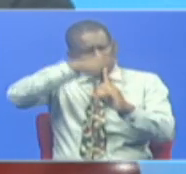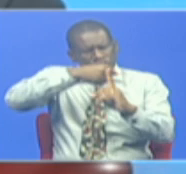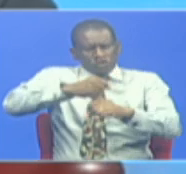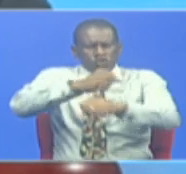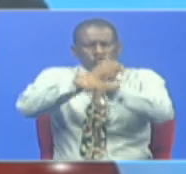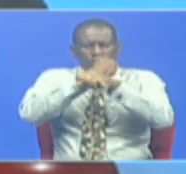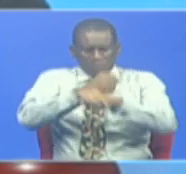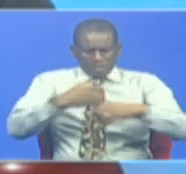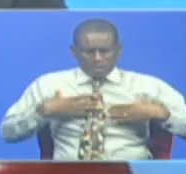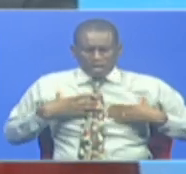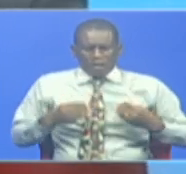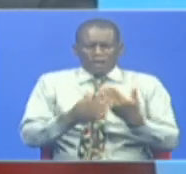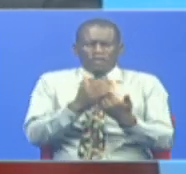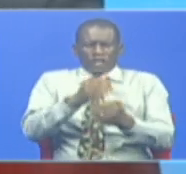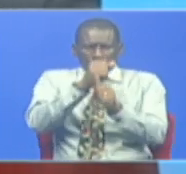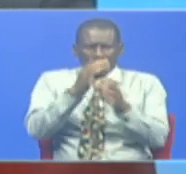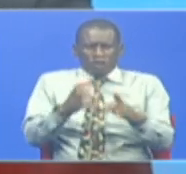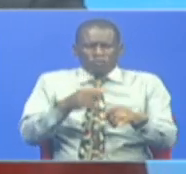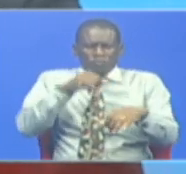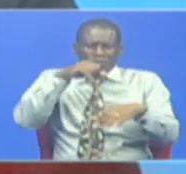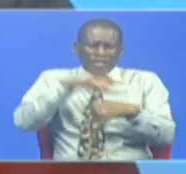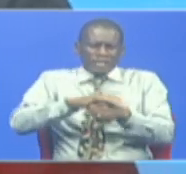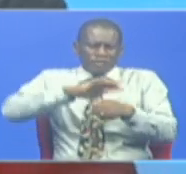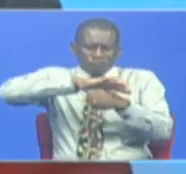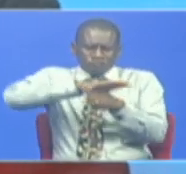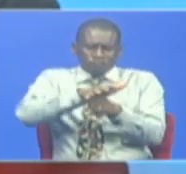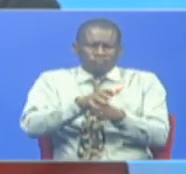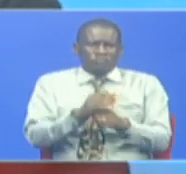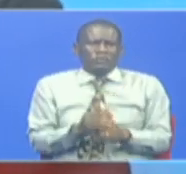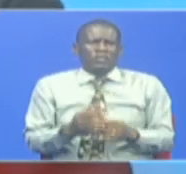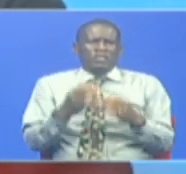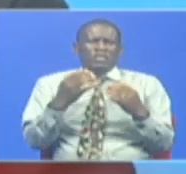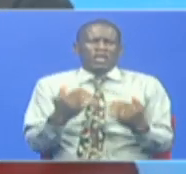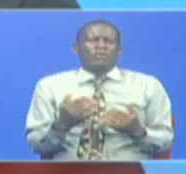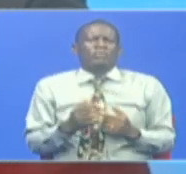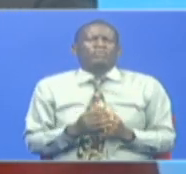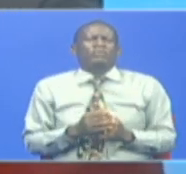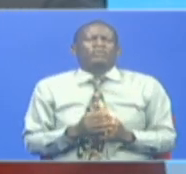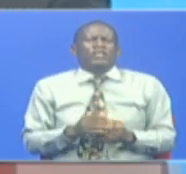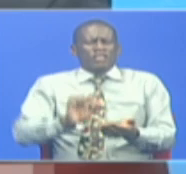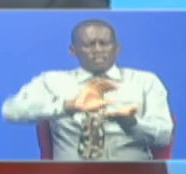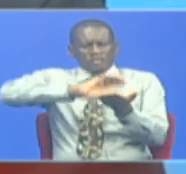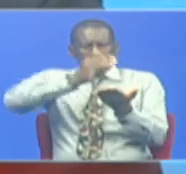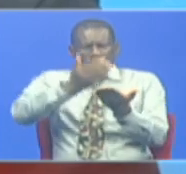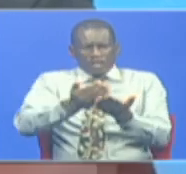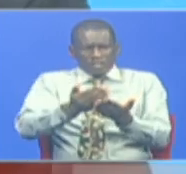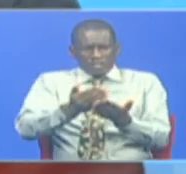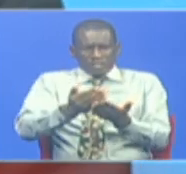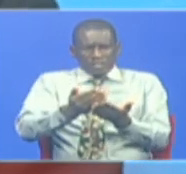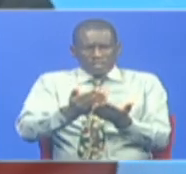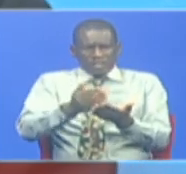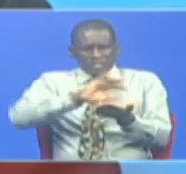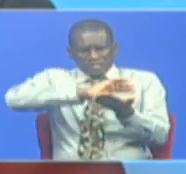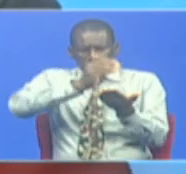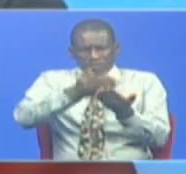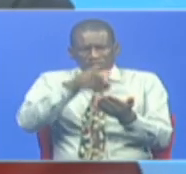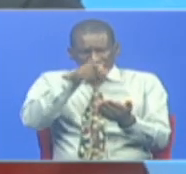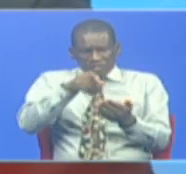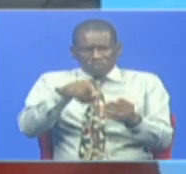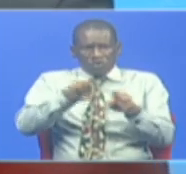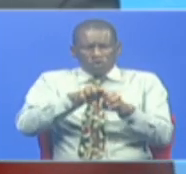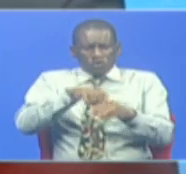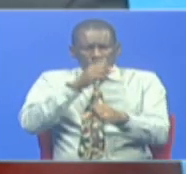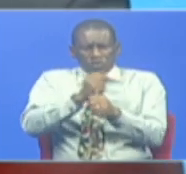our healthcare workers from contracting COVID-19. The fund itself is also working on a much